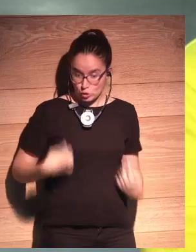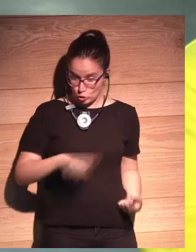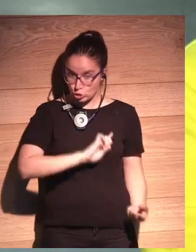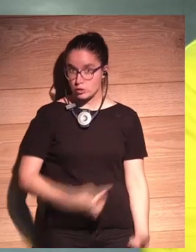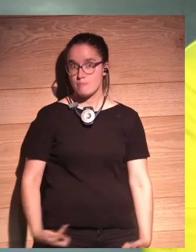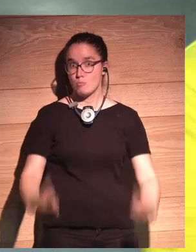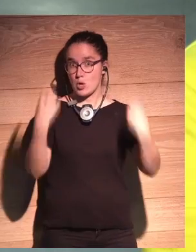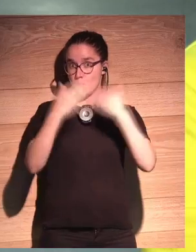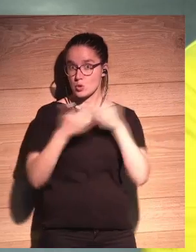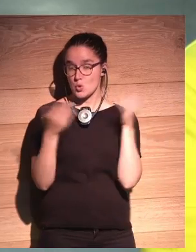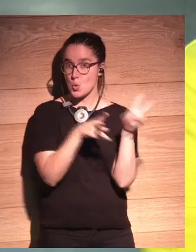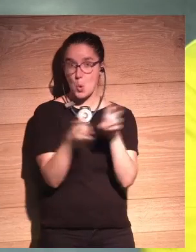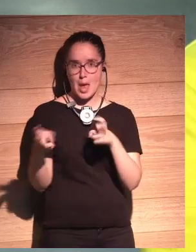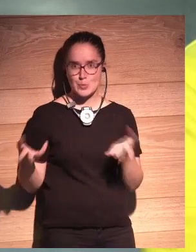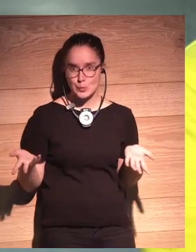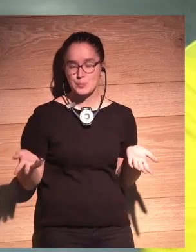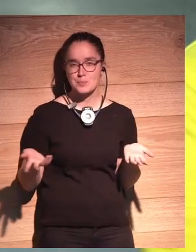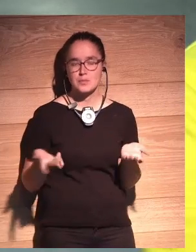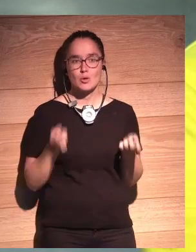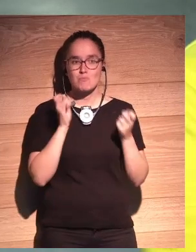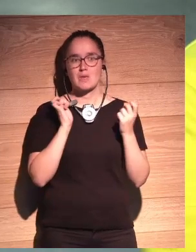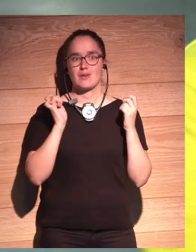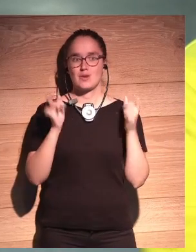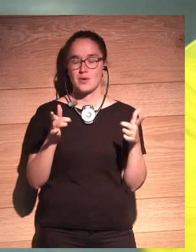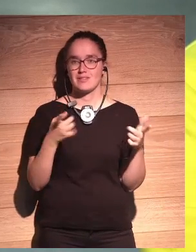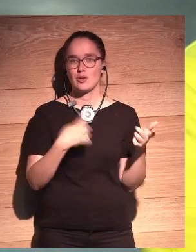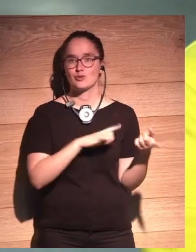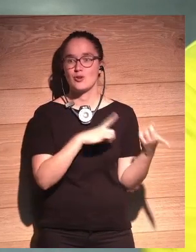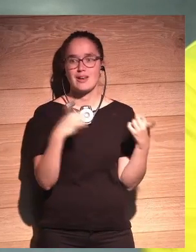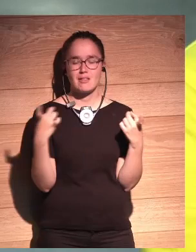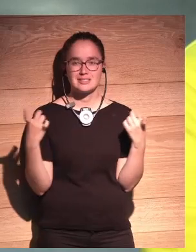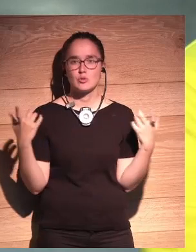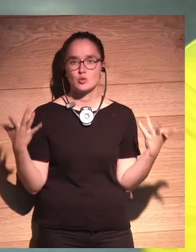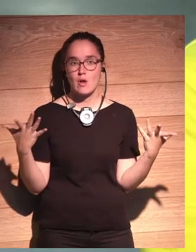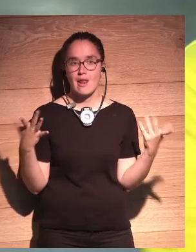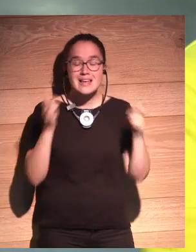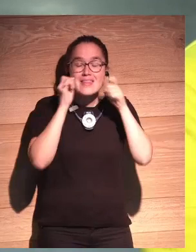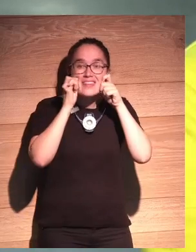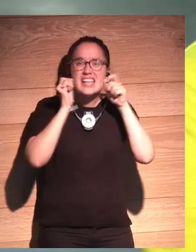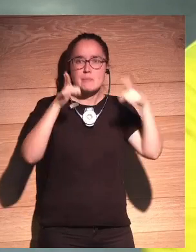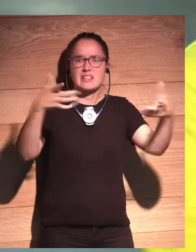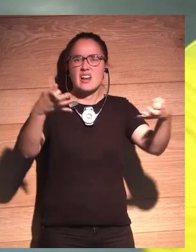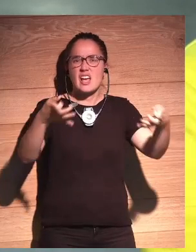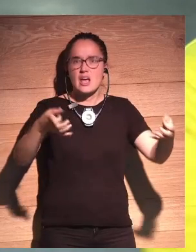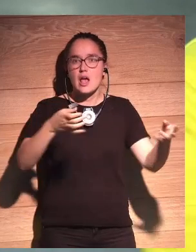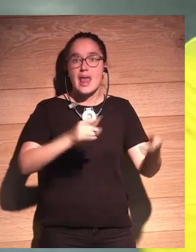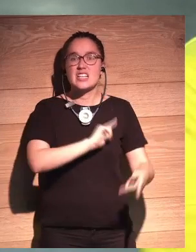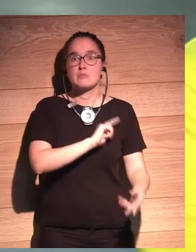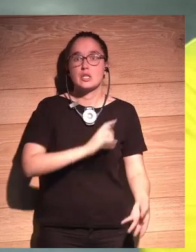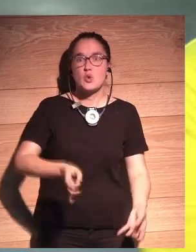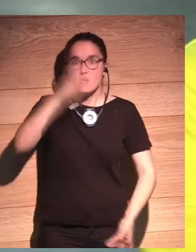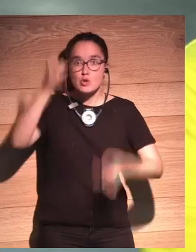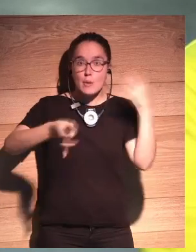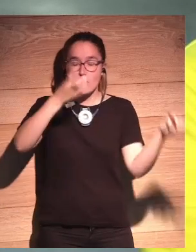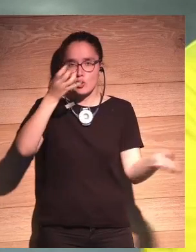know, nobody has done this. It's something brand new. And I realized that what we needed was to wake